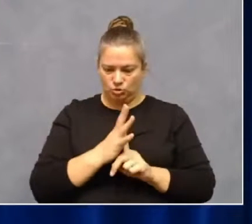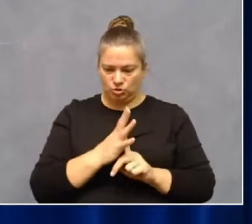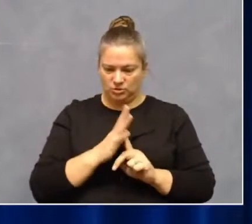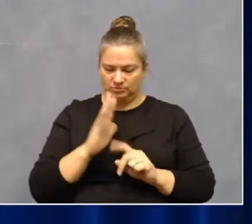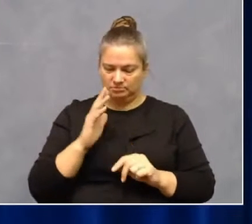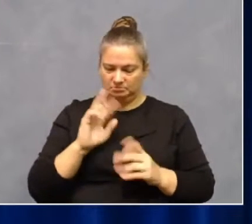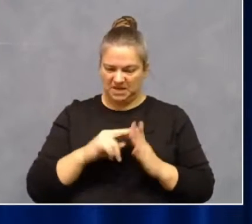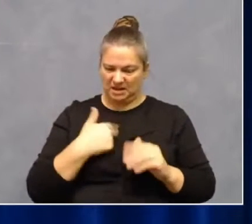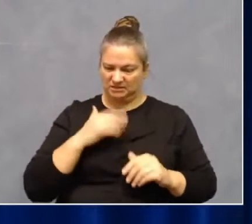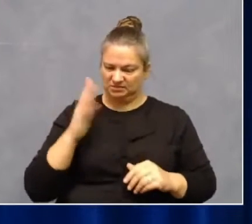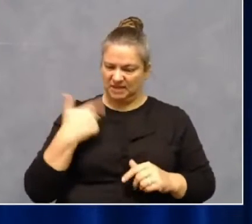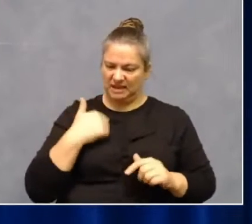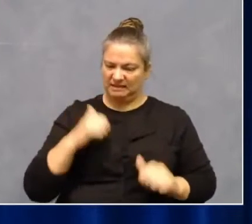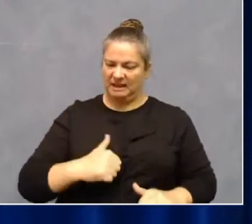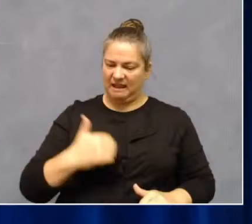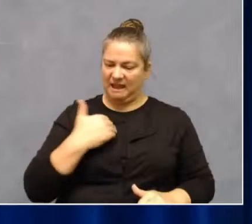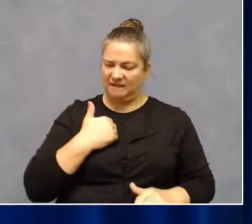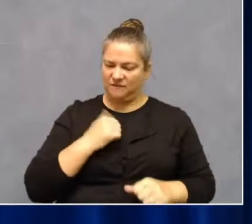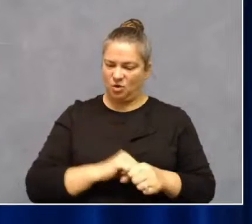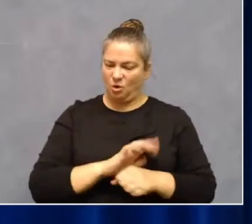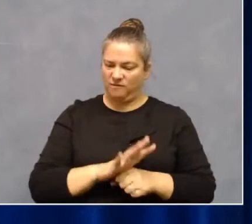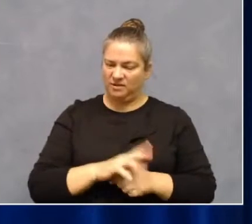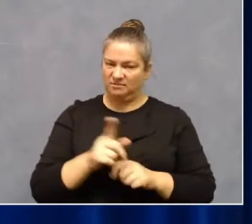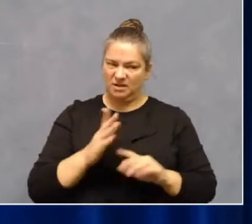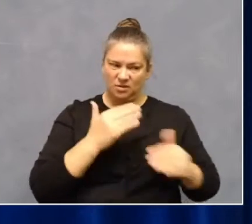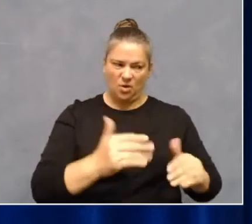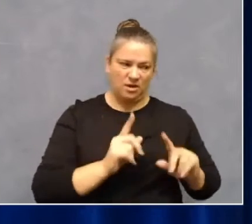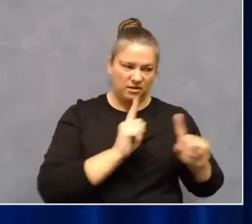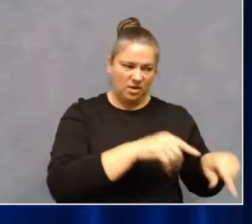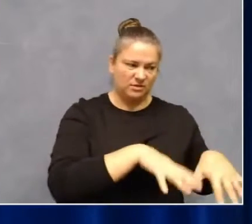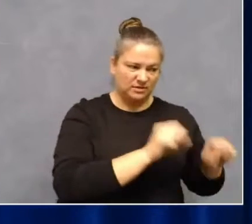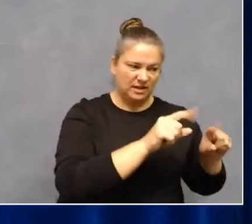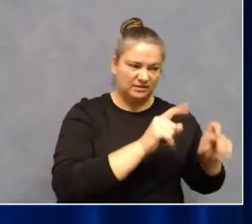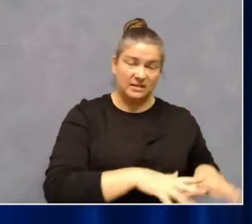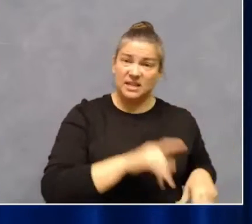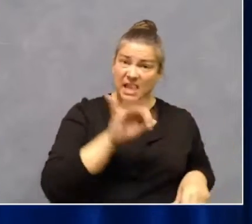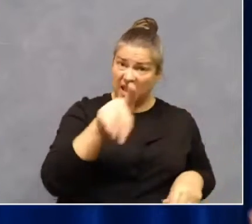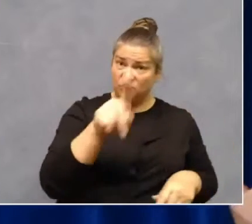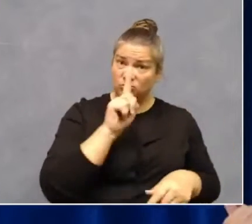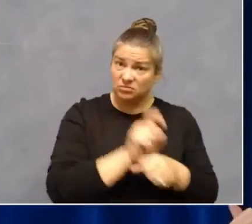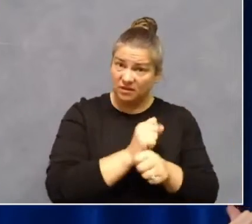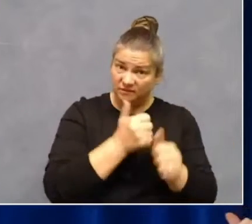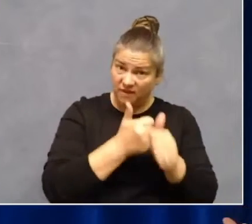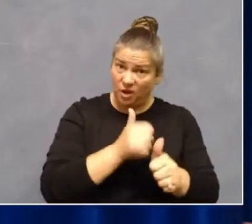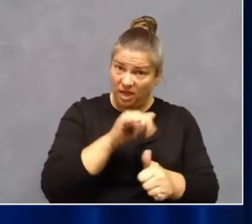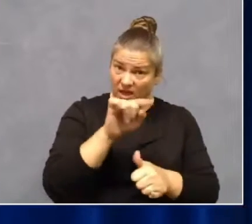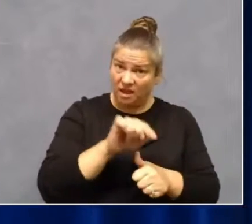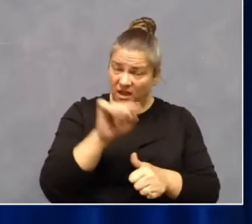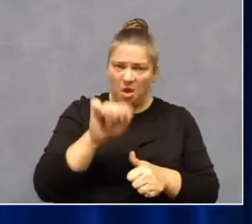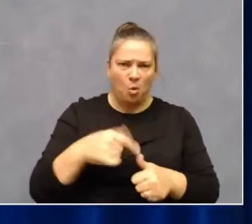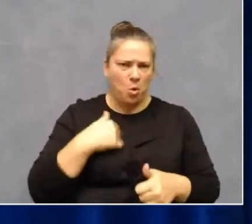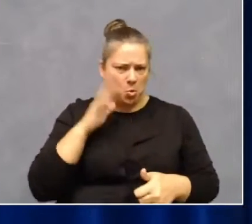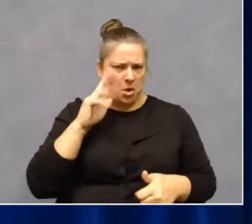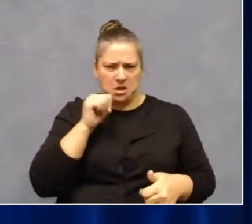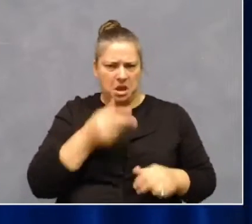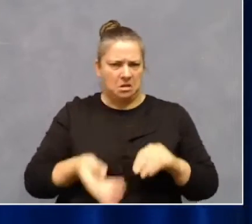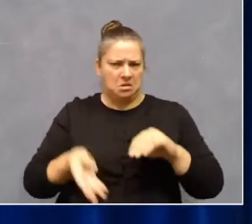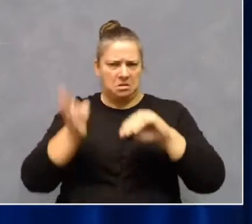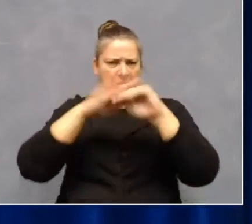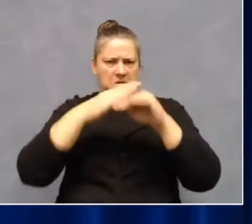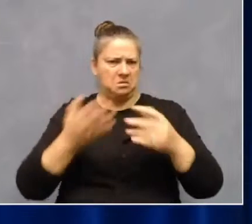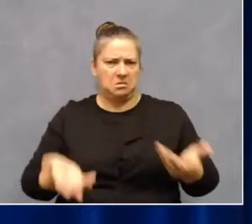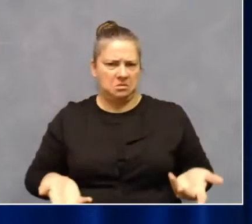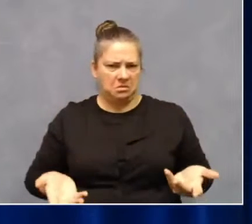those things, we wouldn't be in the trouble we're in now. But I'll add the human component to the data the governor showed. We've